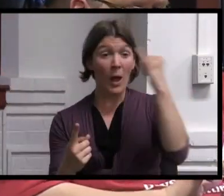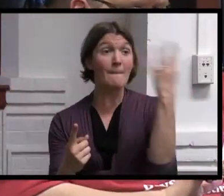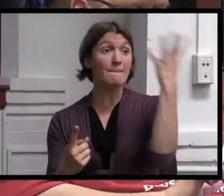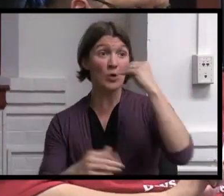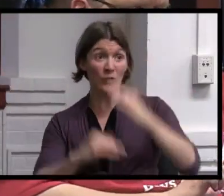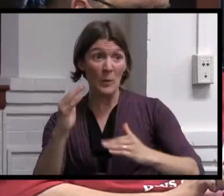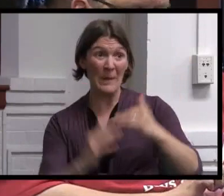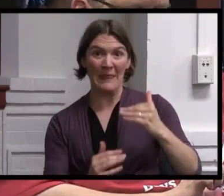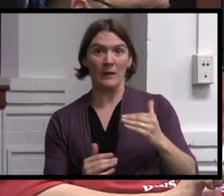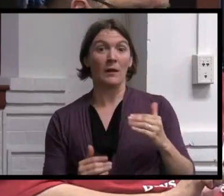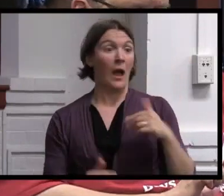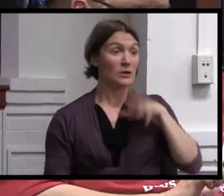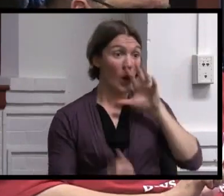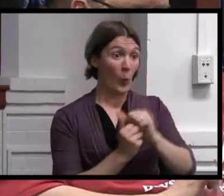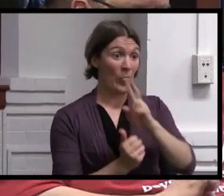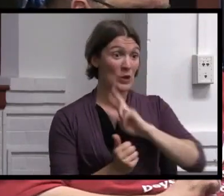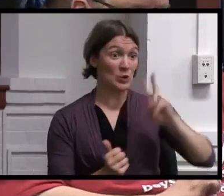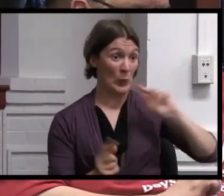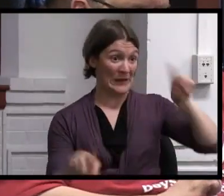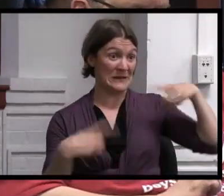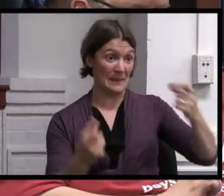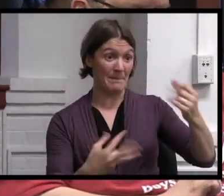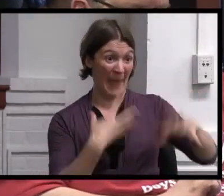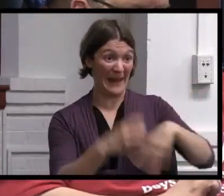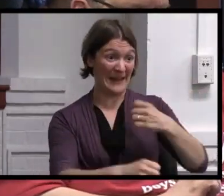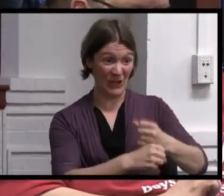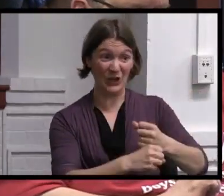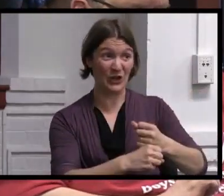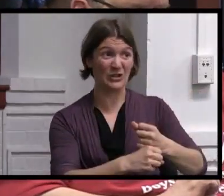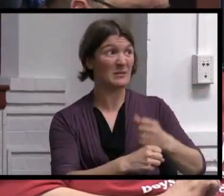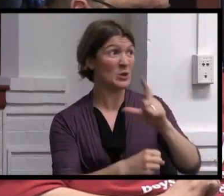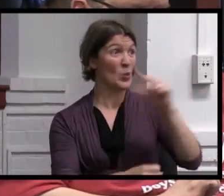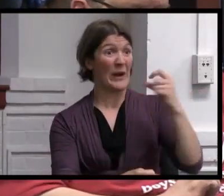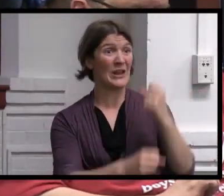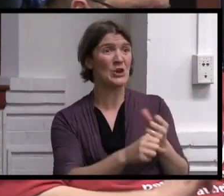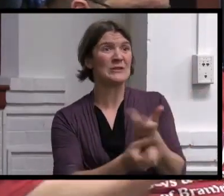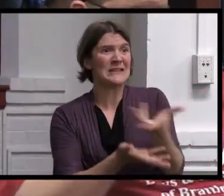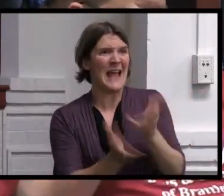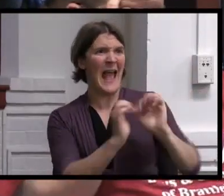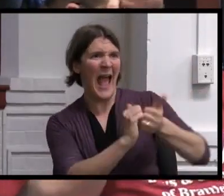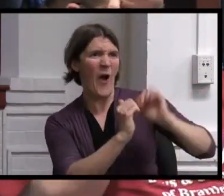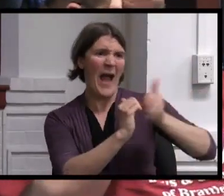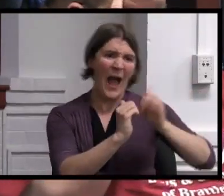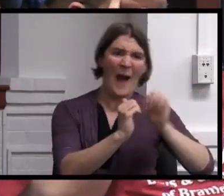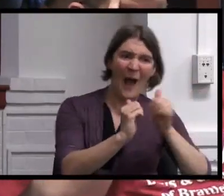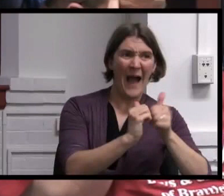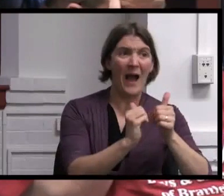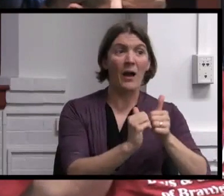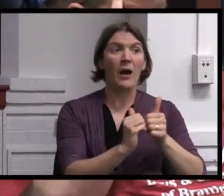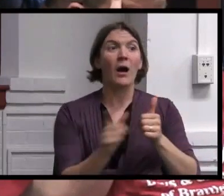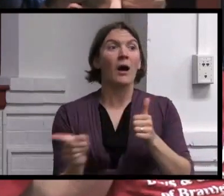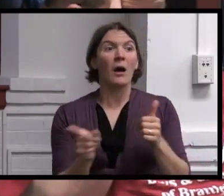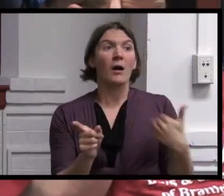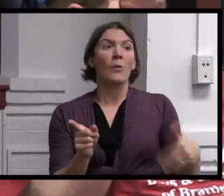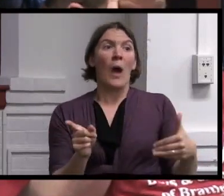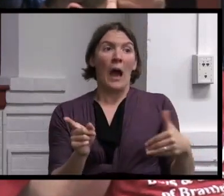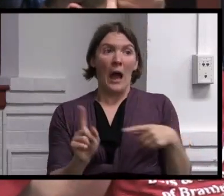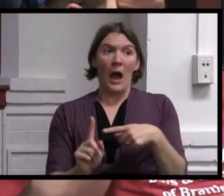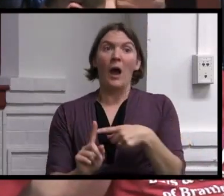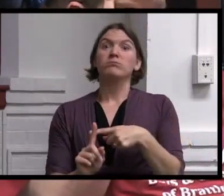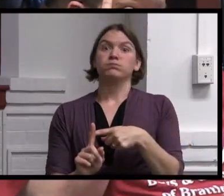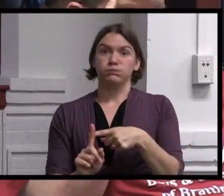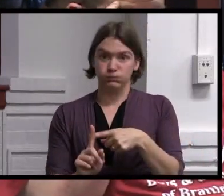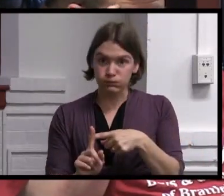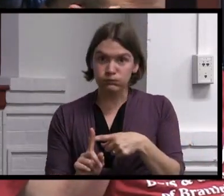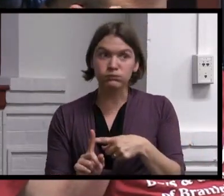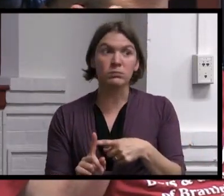building. I've been talking with Elsie and Serenity about it for probably 20 years, imagining various different buildings. I thought